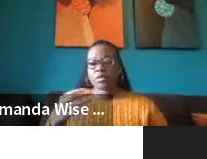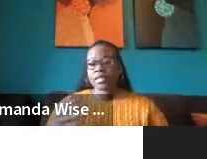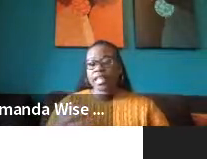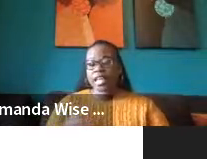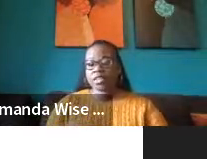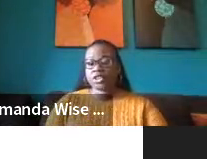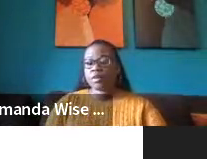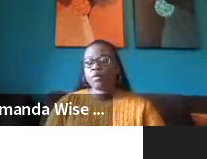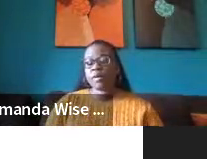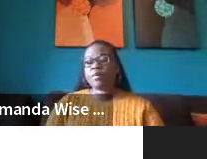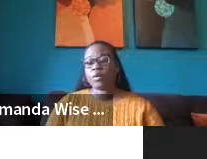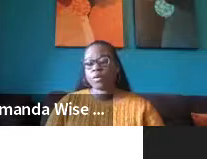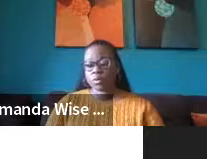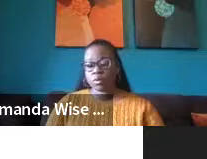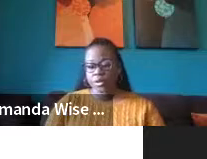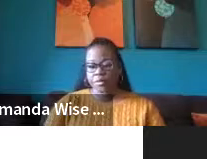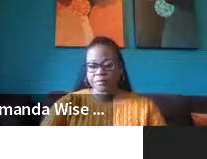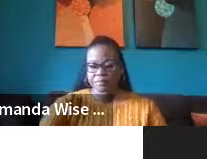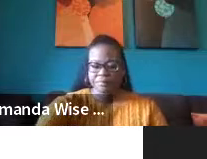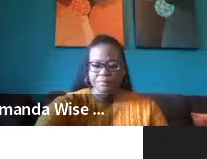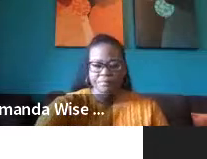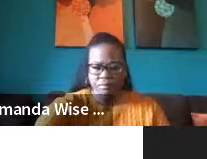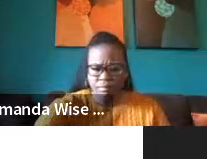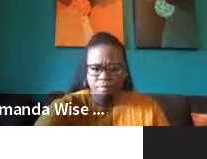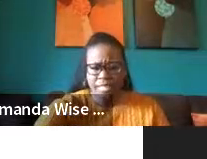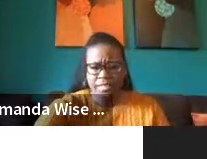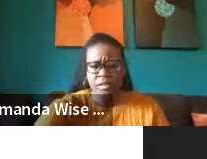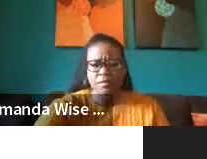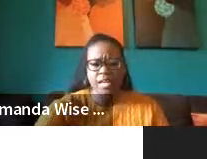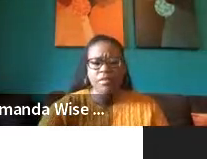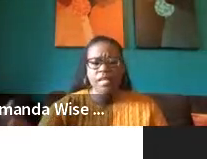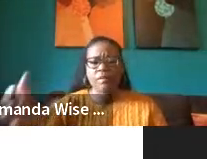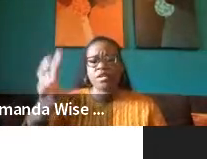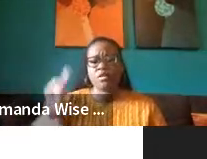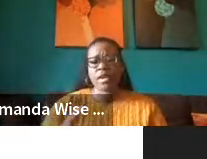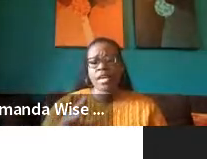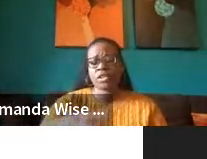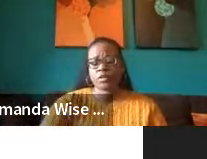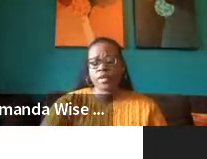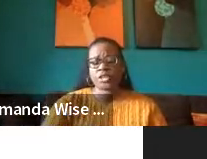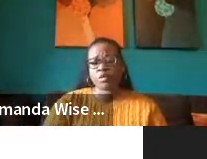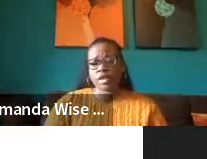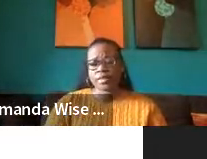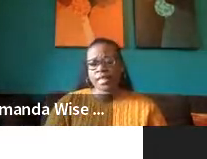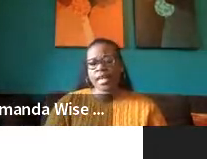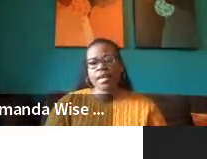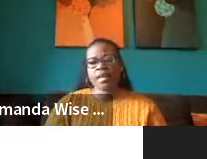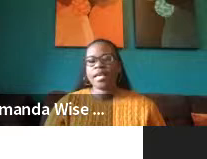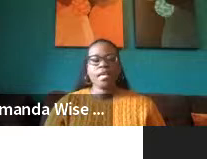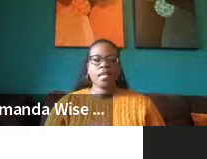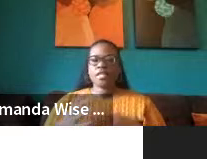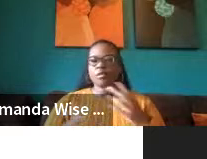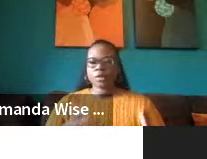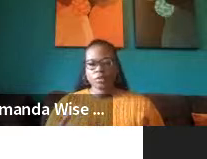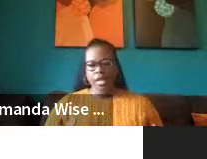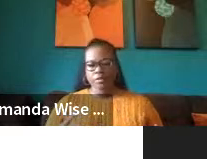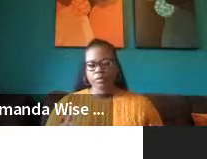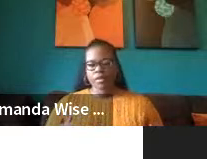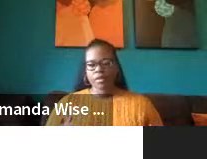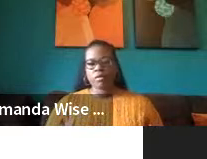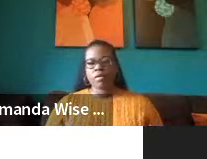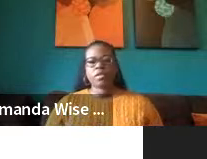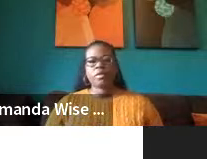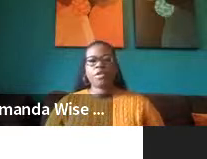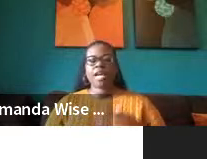name is going to actually show up when people Google you. And so definitely when you actually create your website, don't recreate